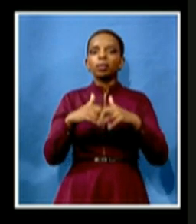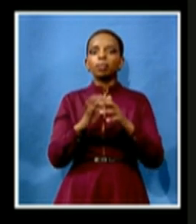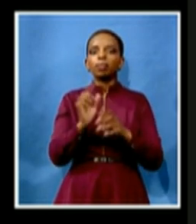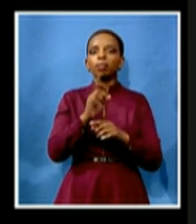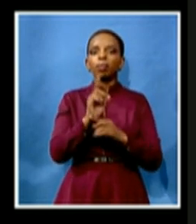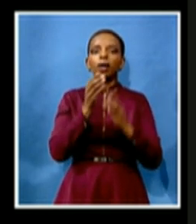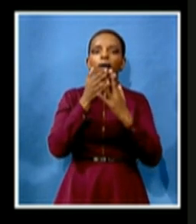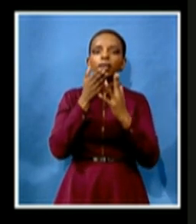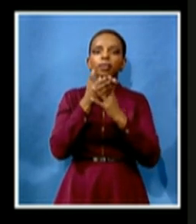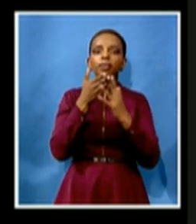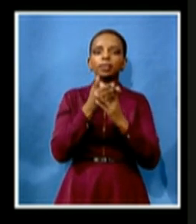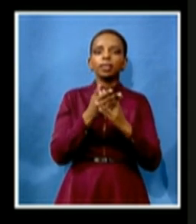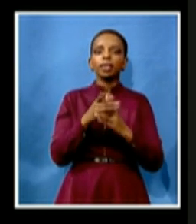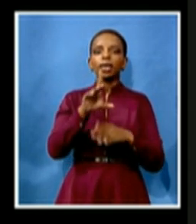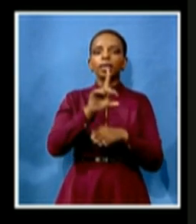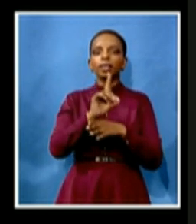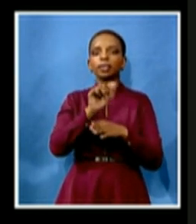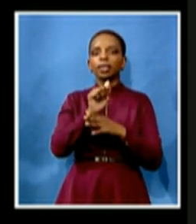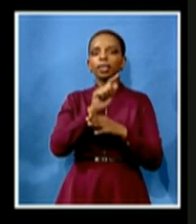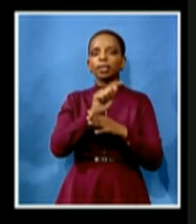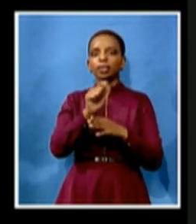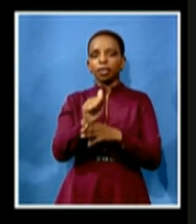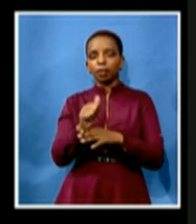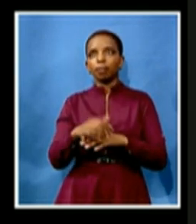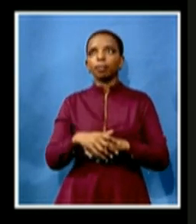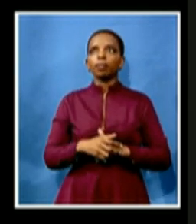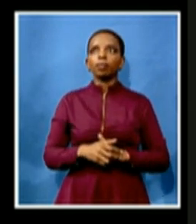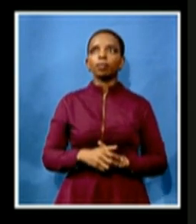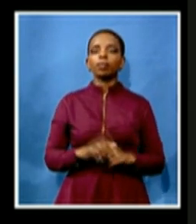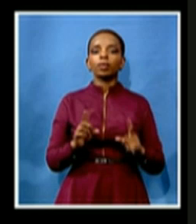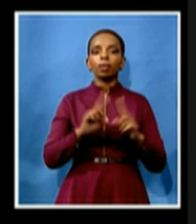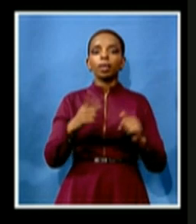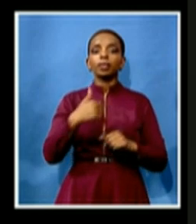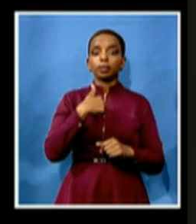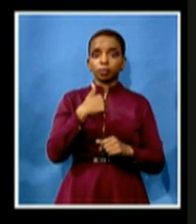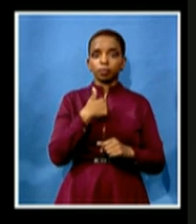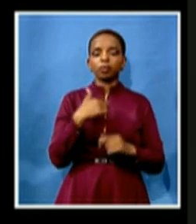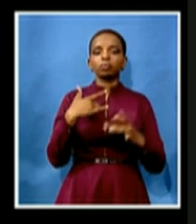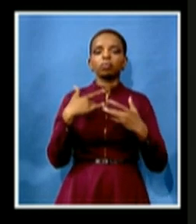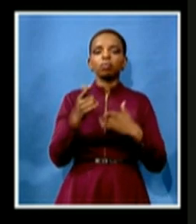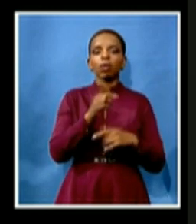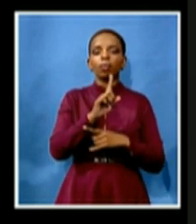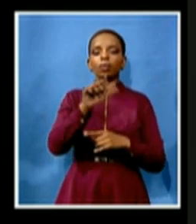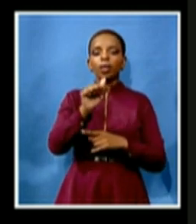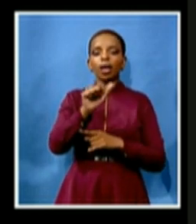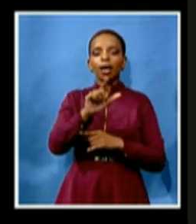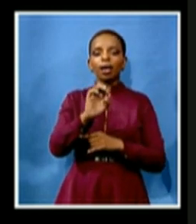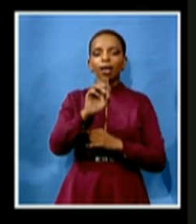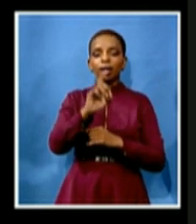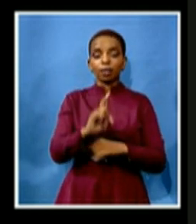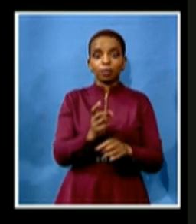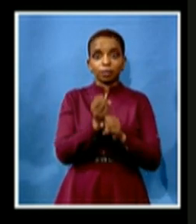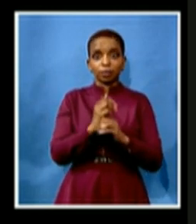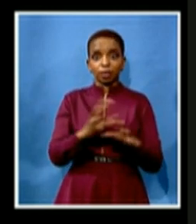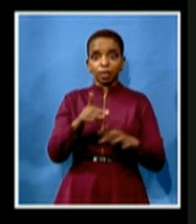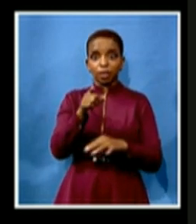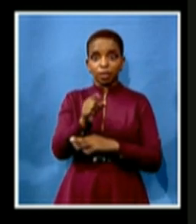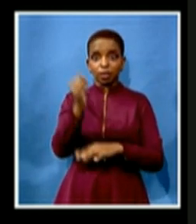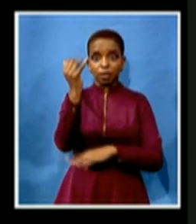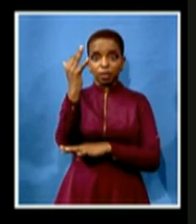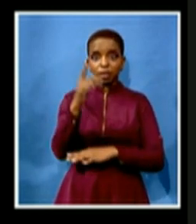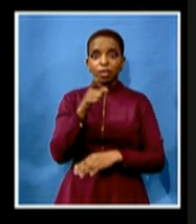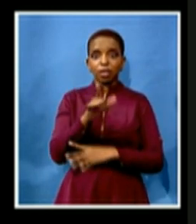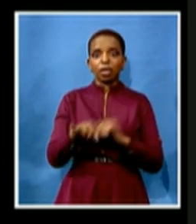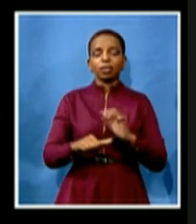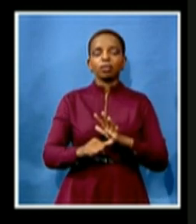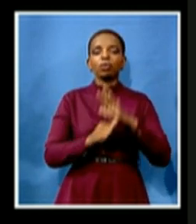what Alex started around the contact tracing. It's really crucial, and I cannot stress this enough, that we get our contact